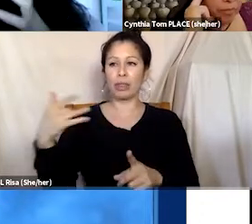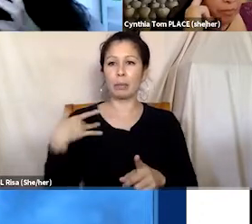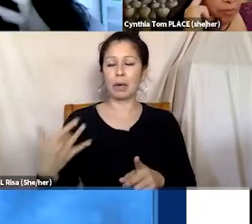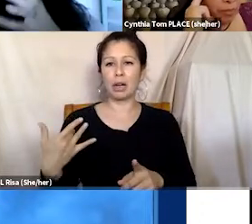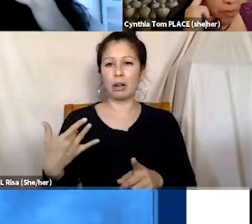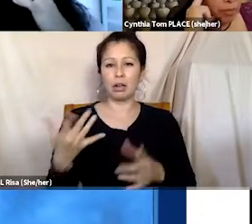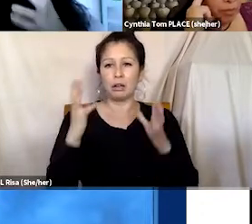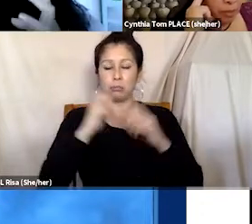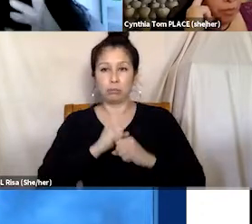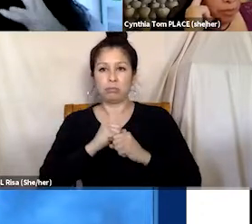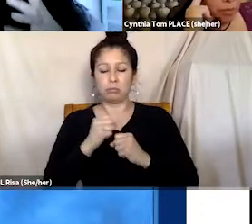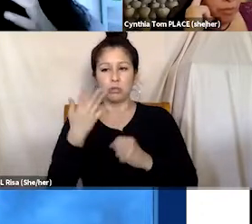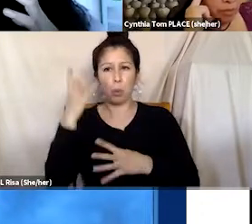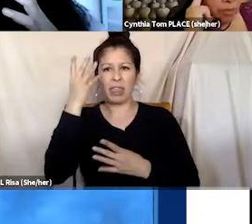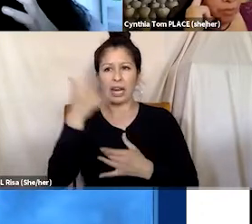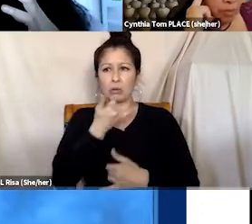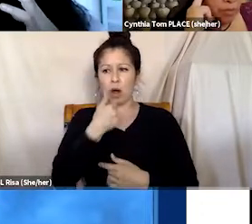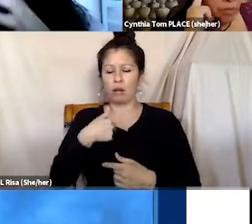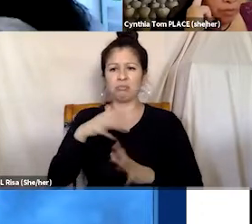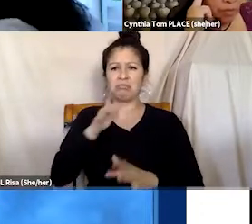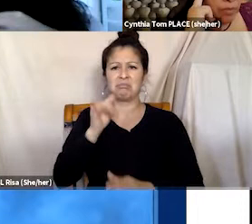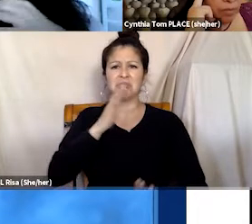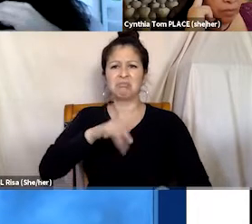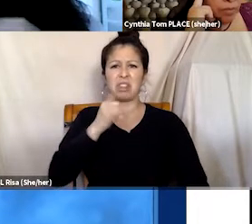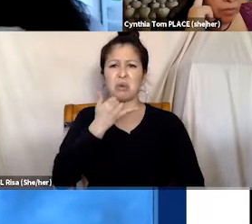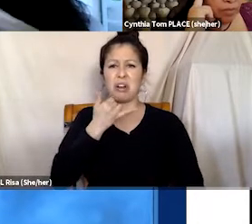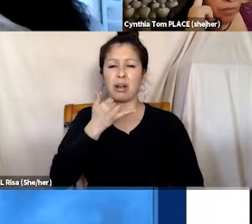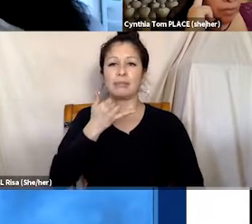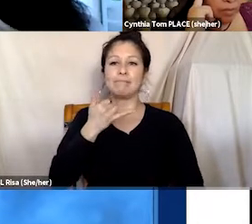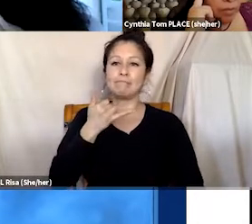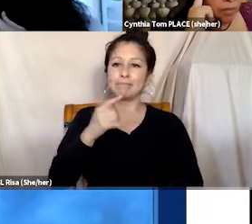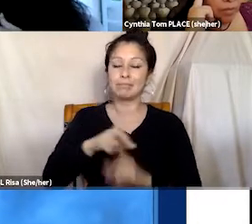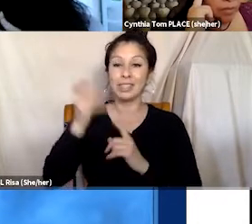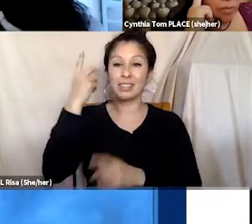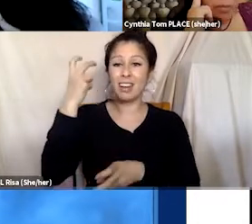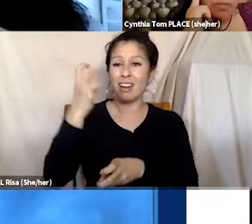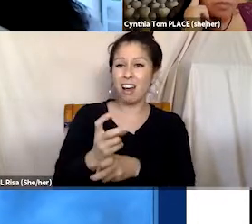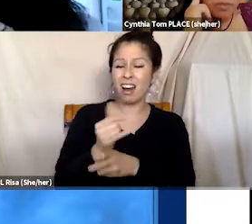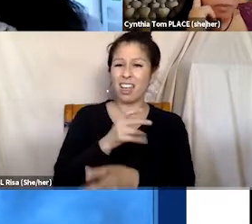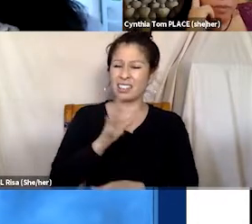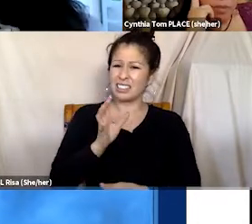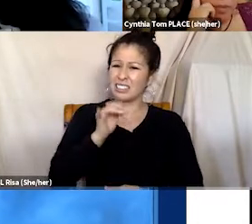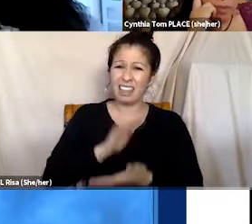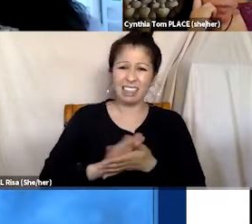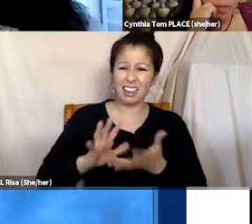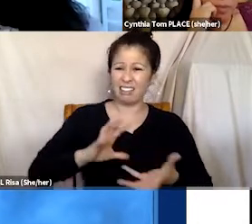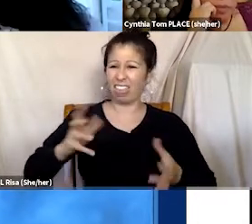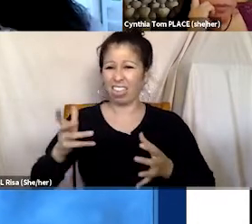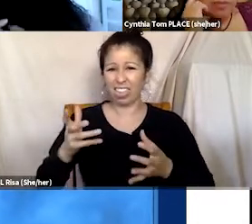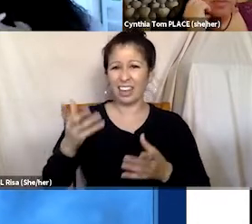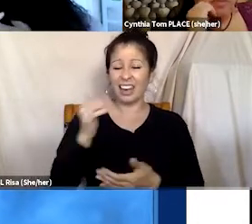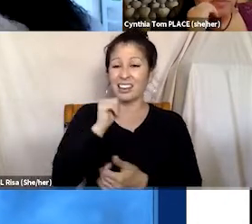some will shut down because they don't want to think there's anything wrong with them. But it is hard and messy work, and not everybody is ready for